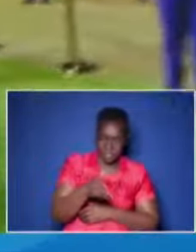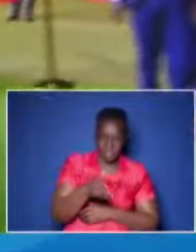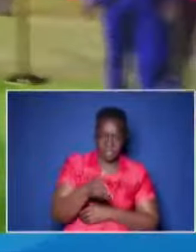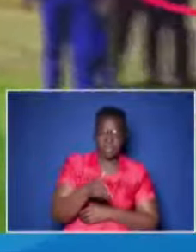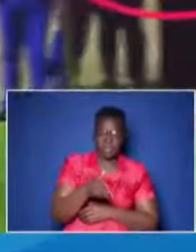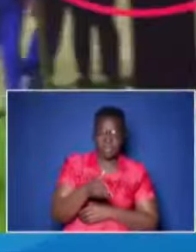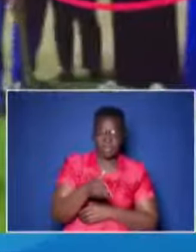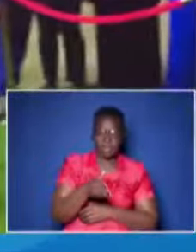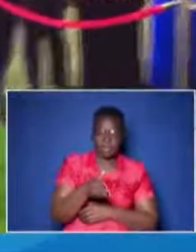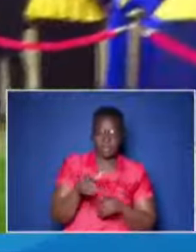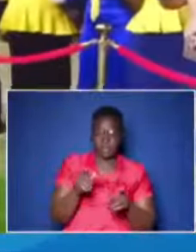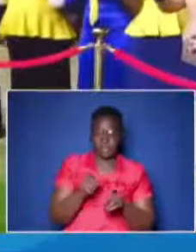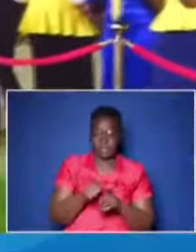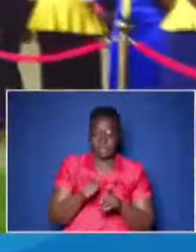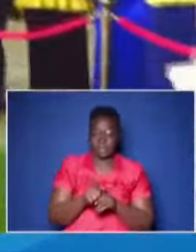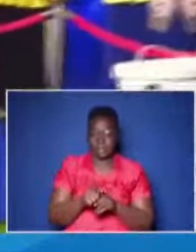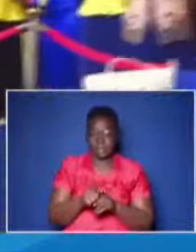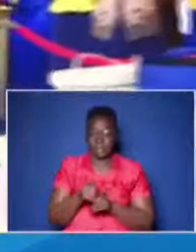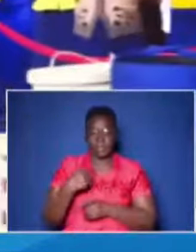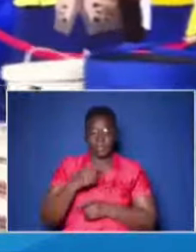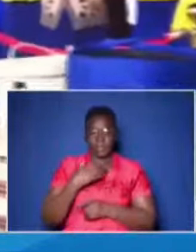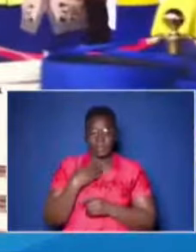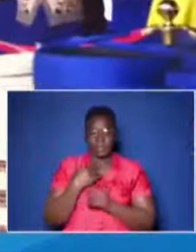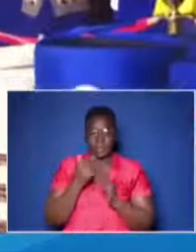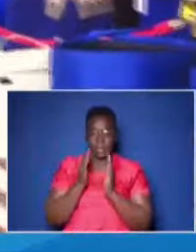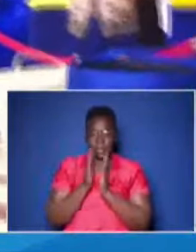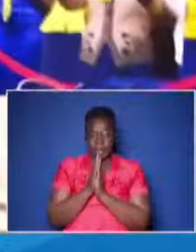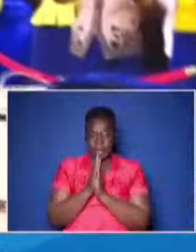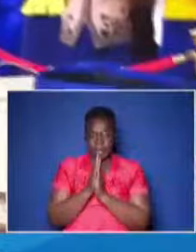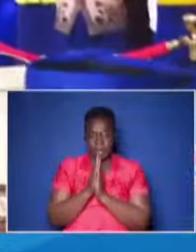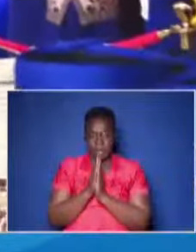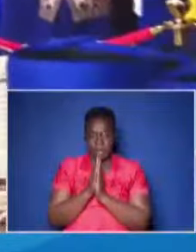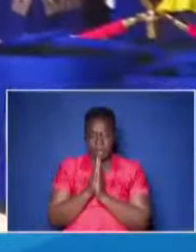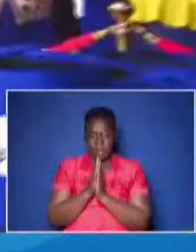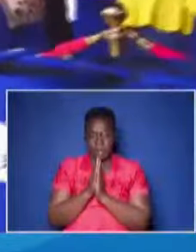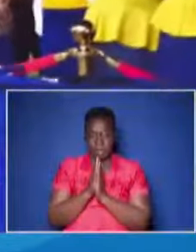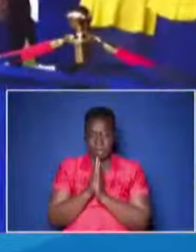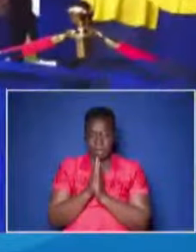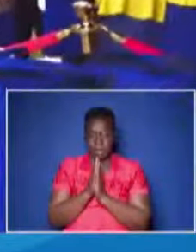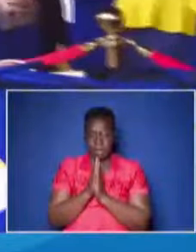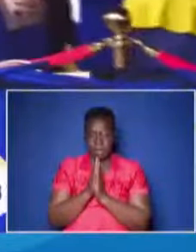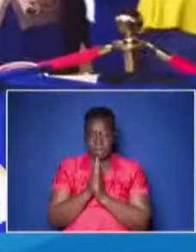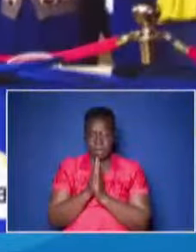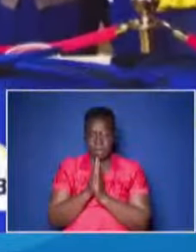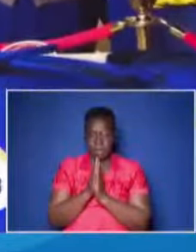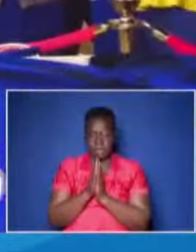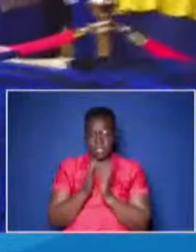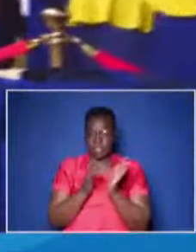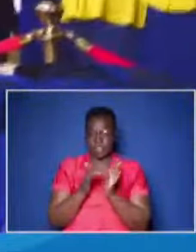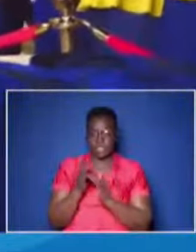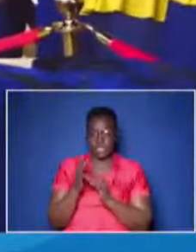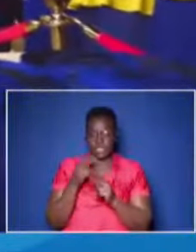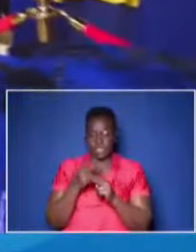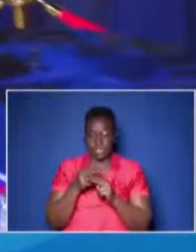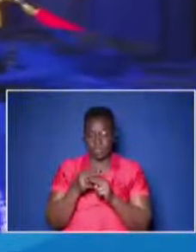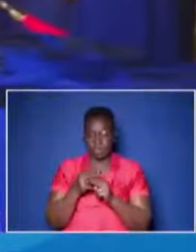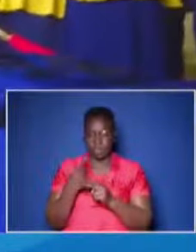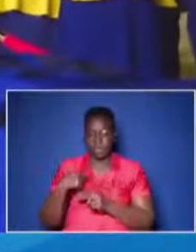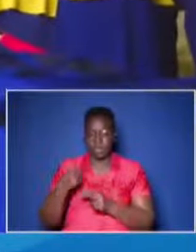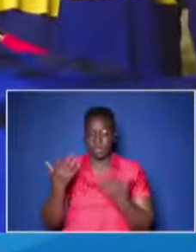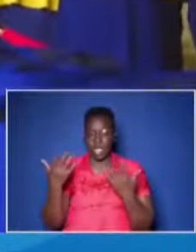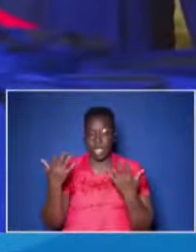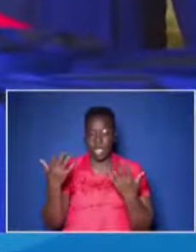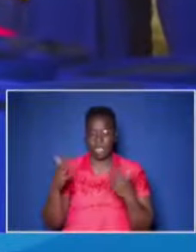Ghost the anointing of the Lord play it for me come on Bruce in Jesus name we lay our hands on every